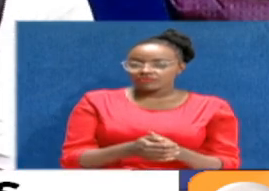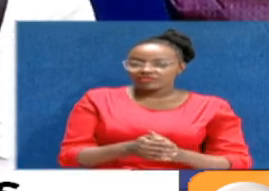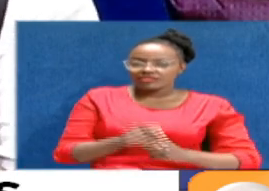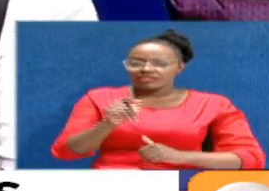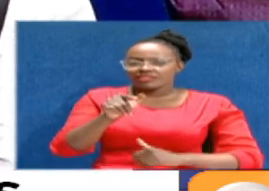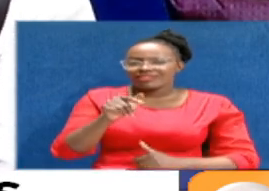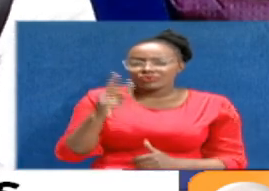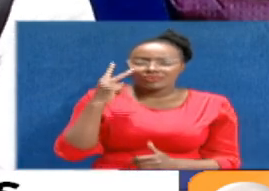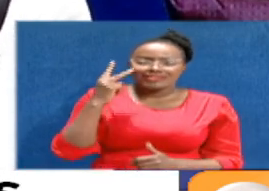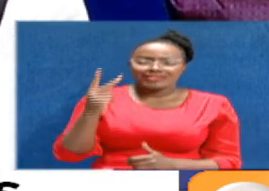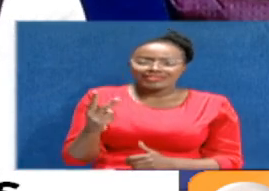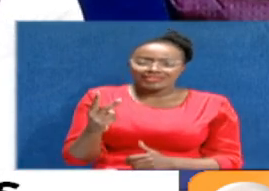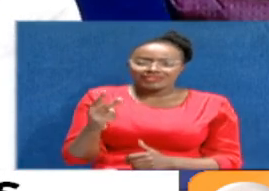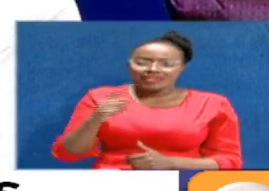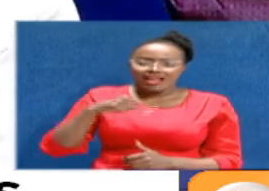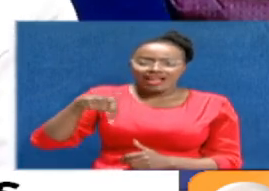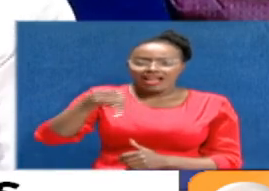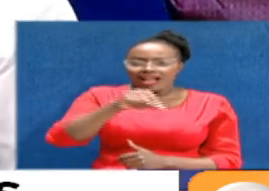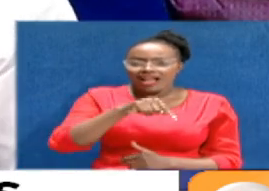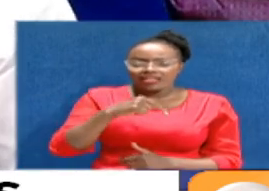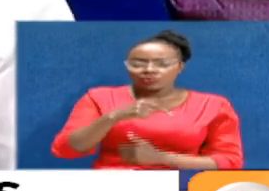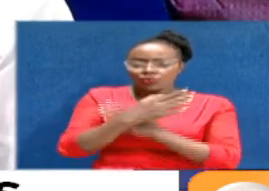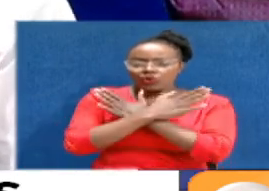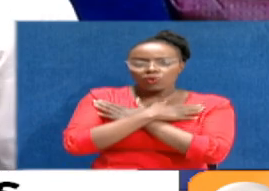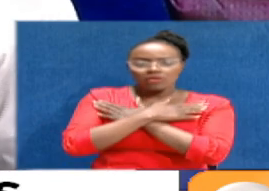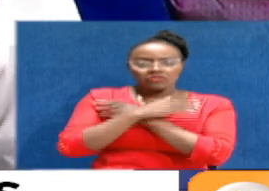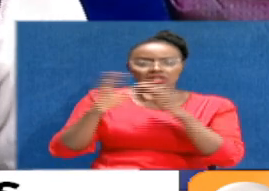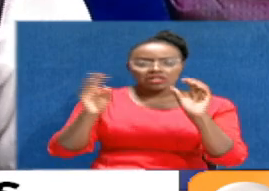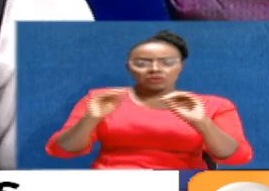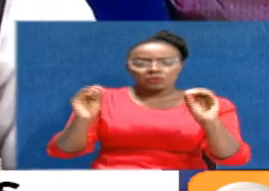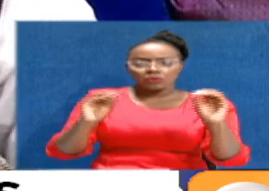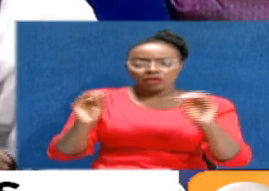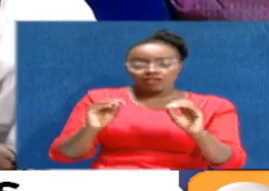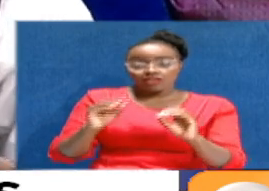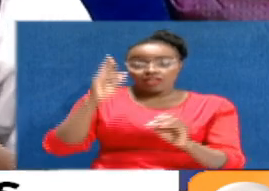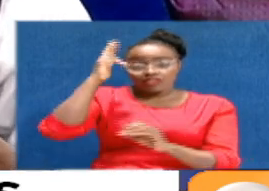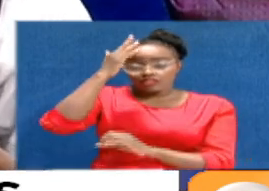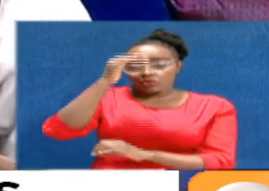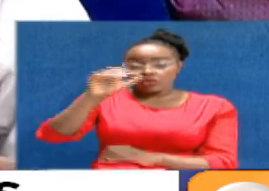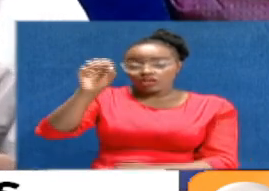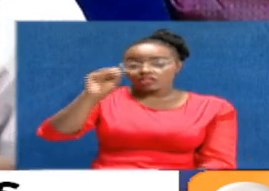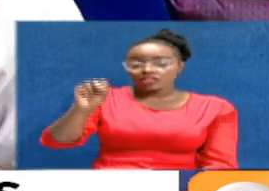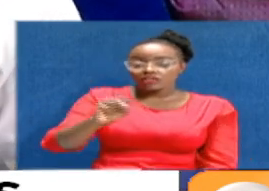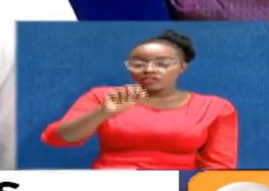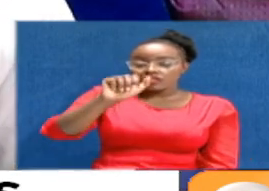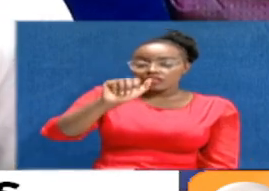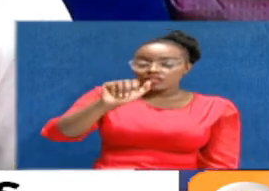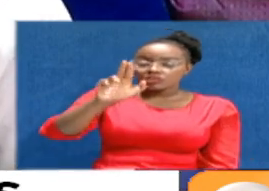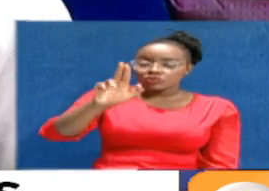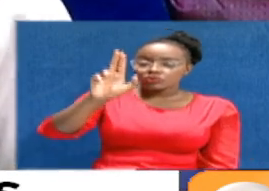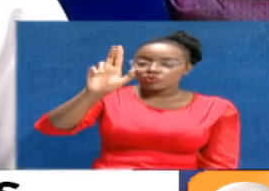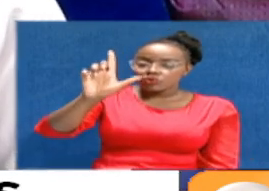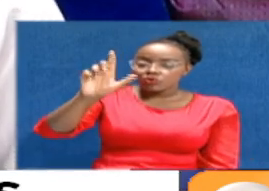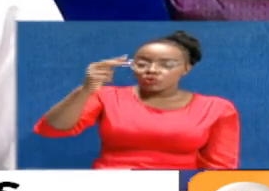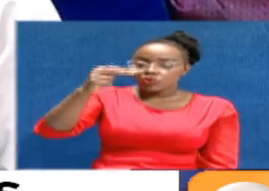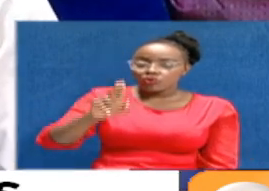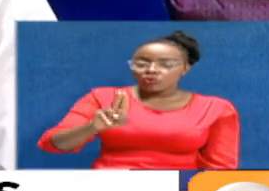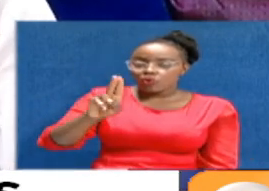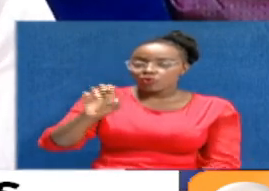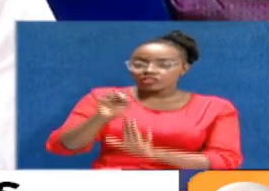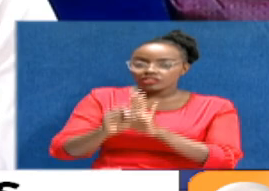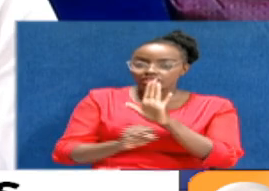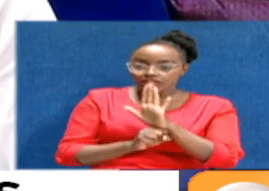It was considered that we were not that friendly, which is why Suluhu Hassan's state visit has